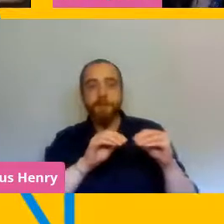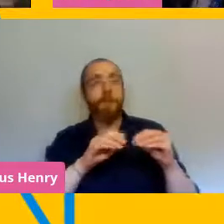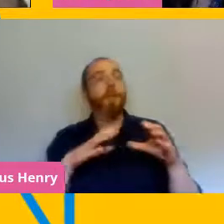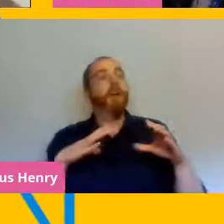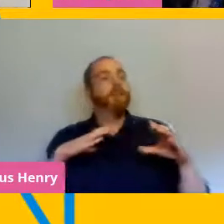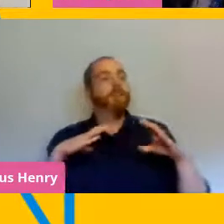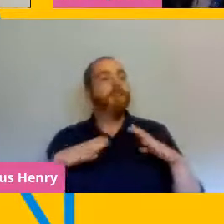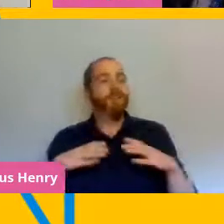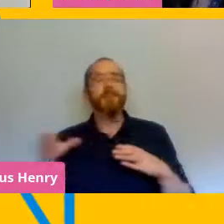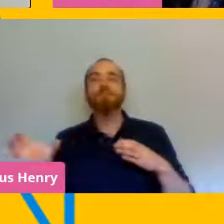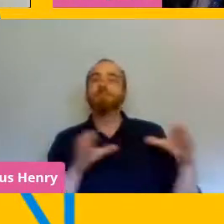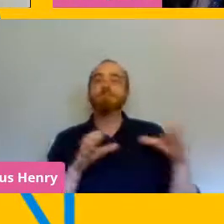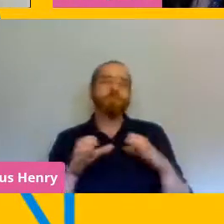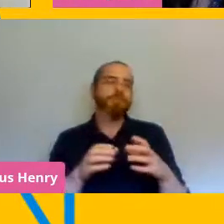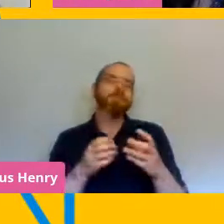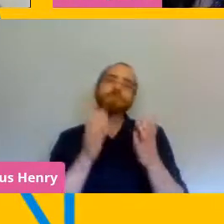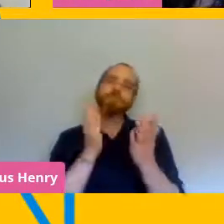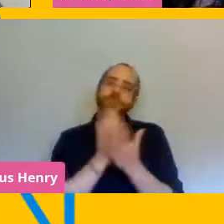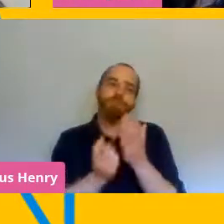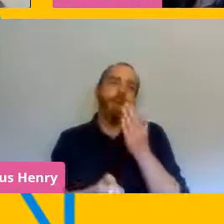casualisation is very widespread.